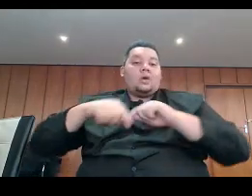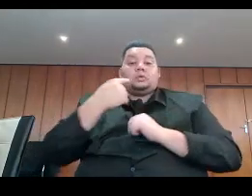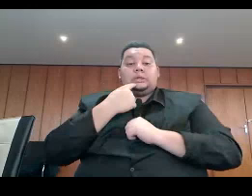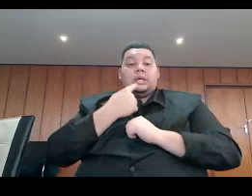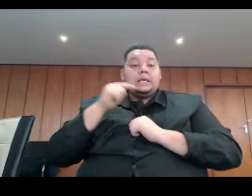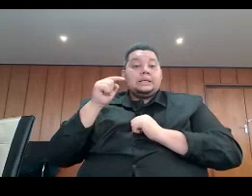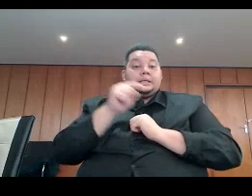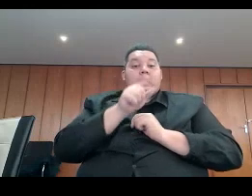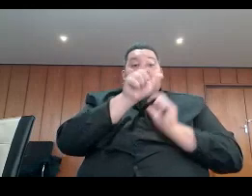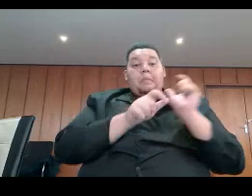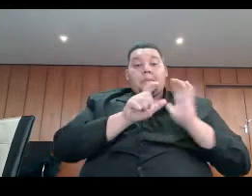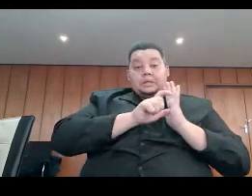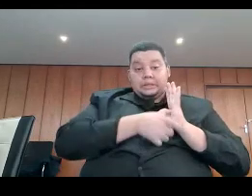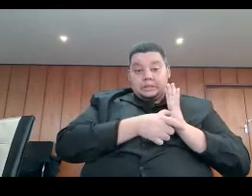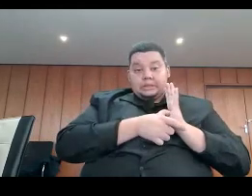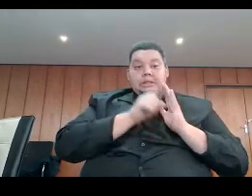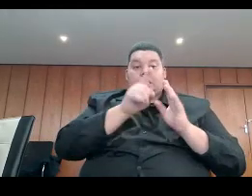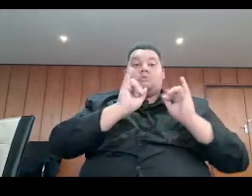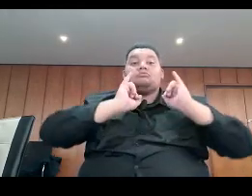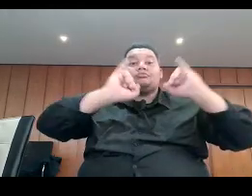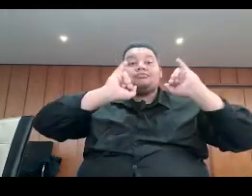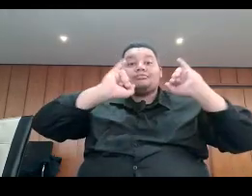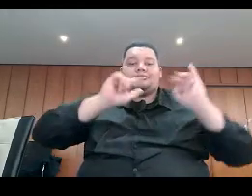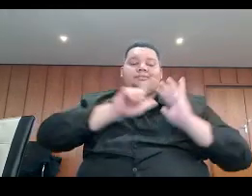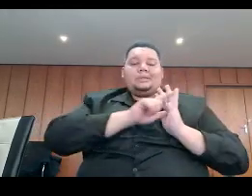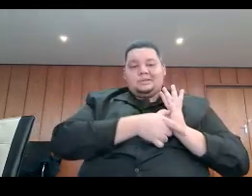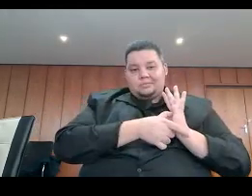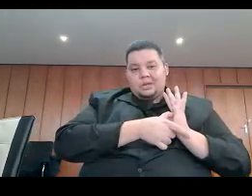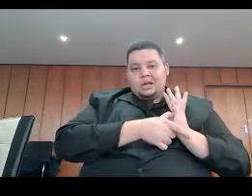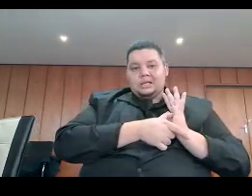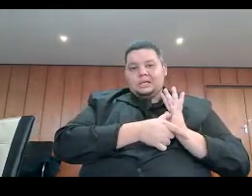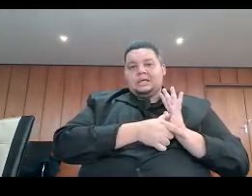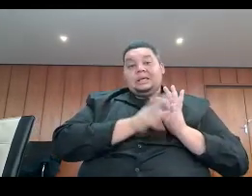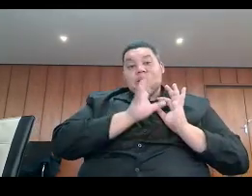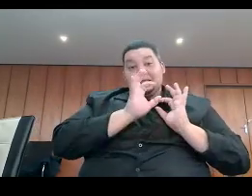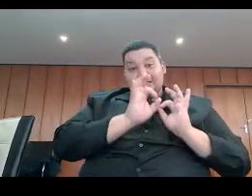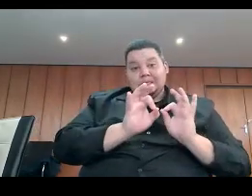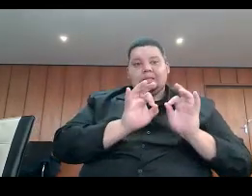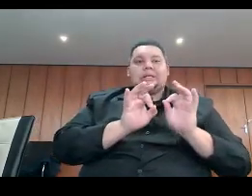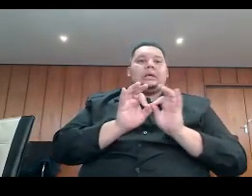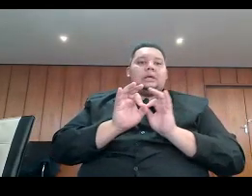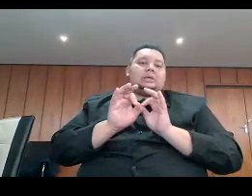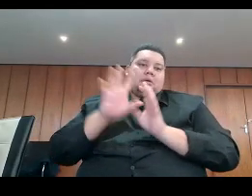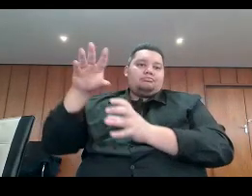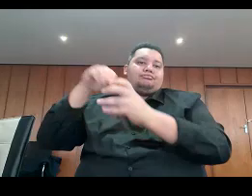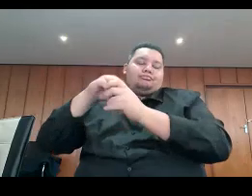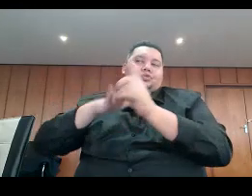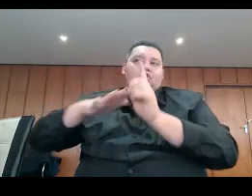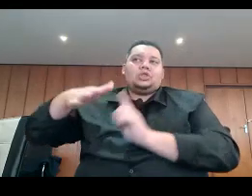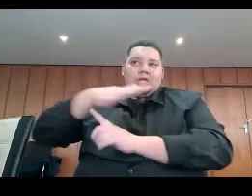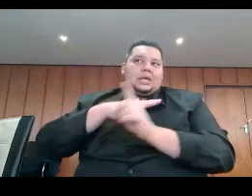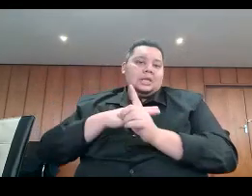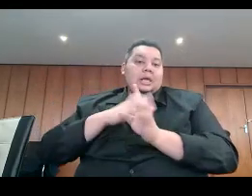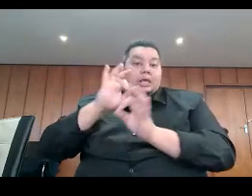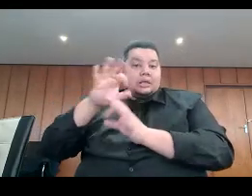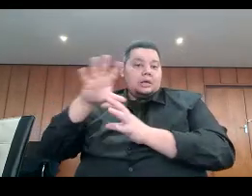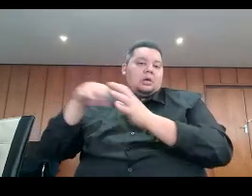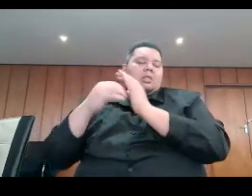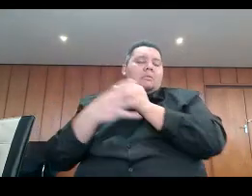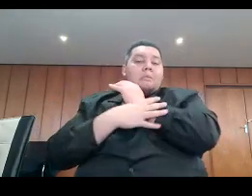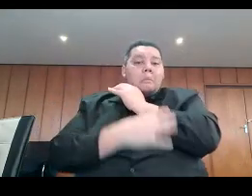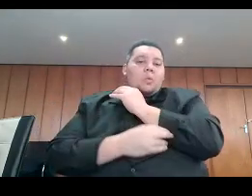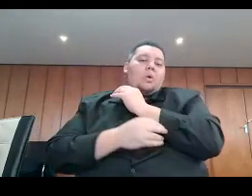with disabilities, especially severe disabilities, are on the margins of society. They are among the